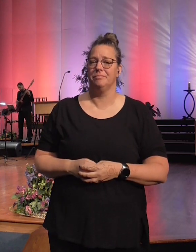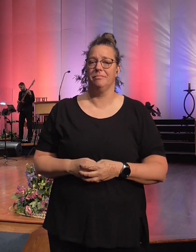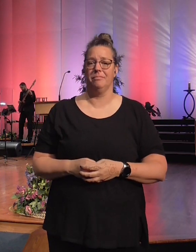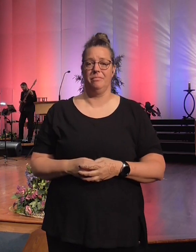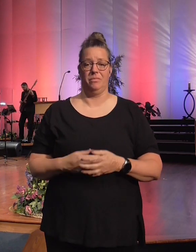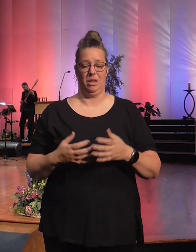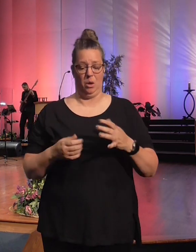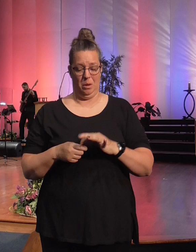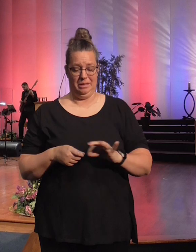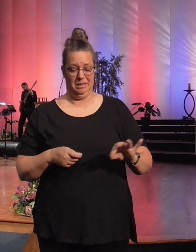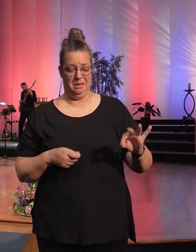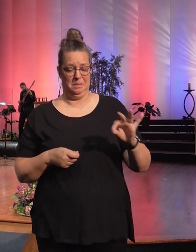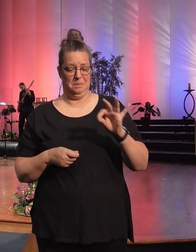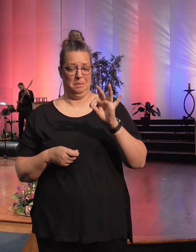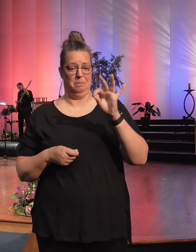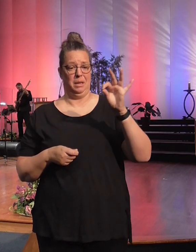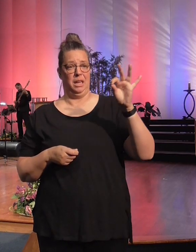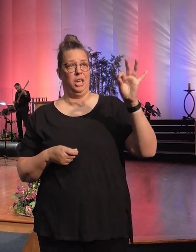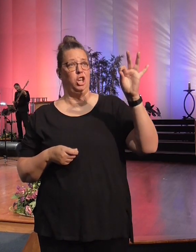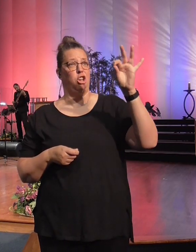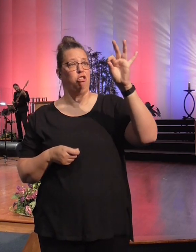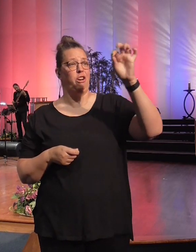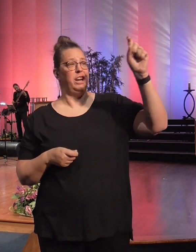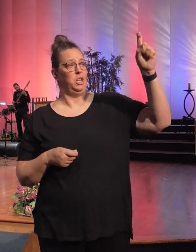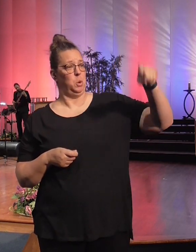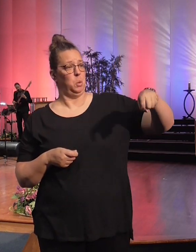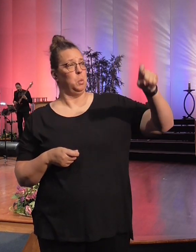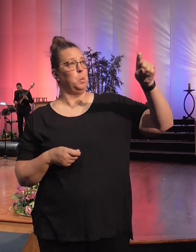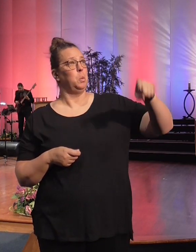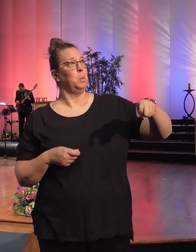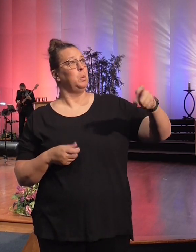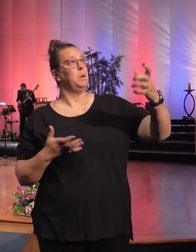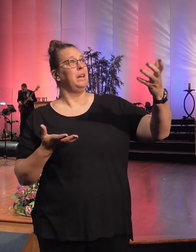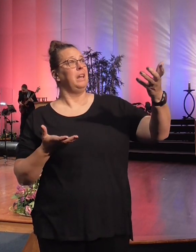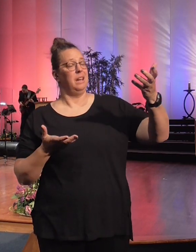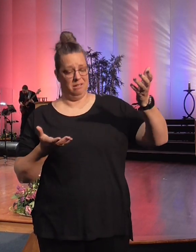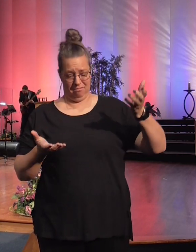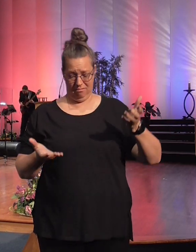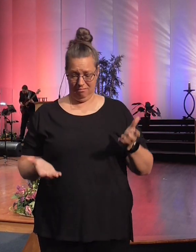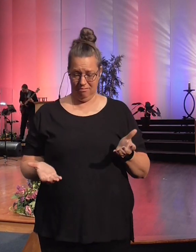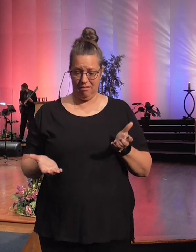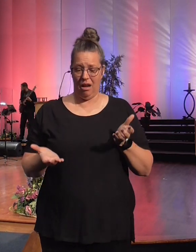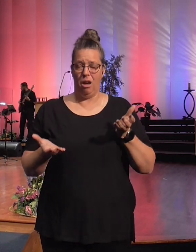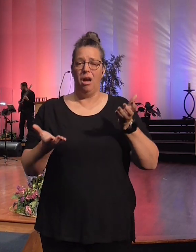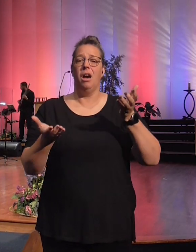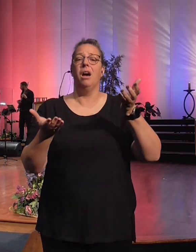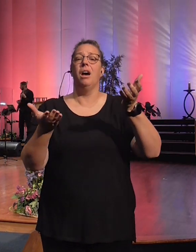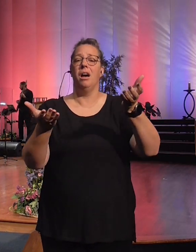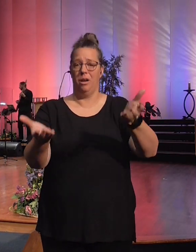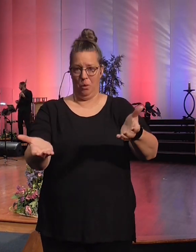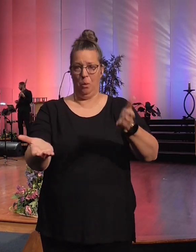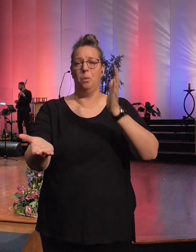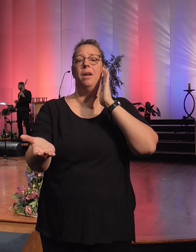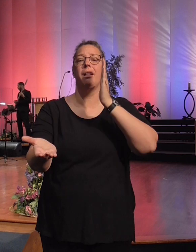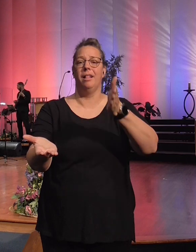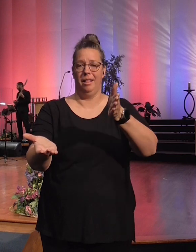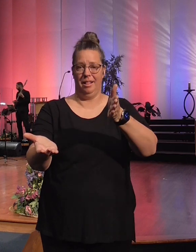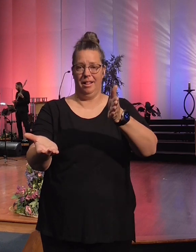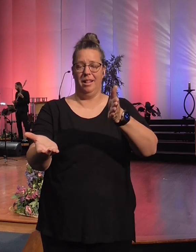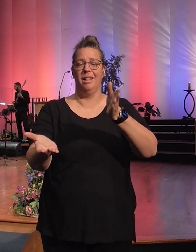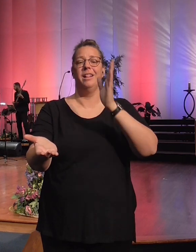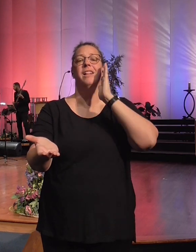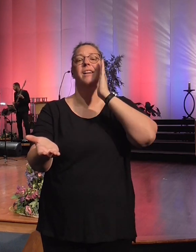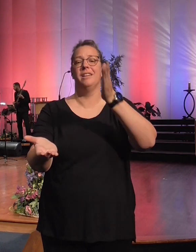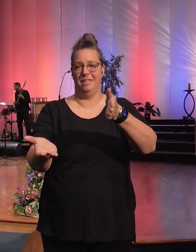Whatever spirit needs of me, I will be, I